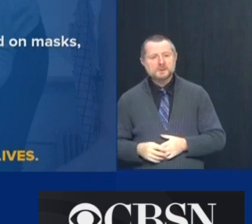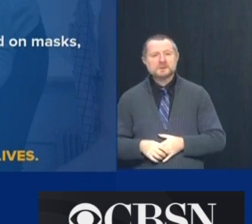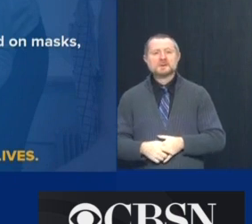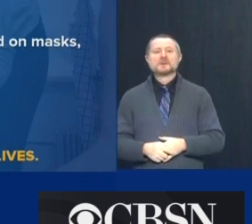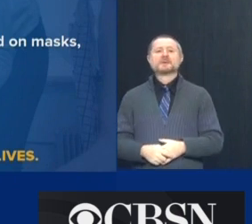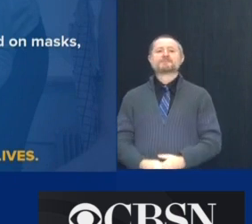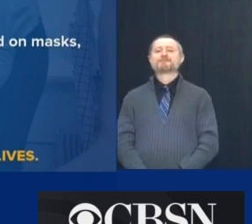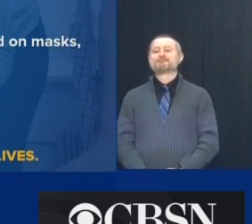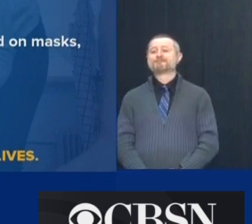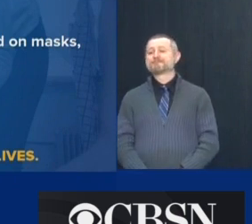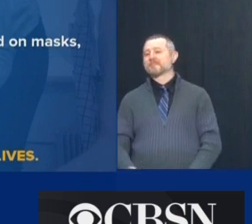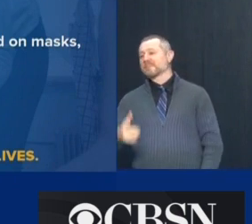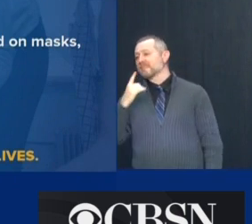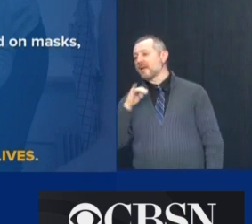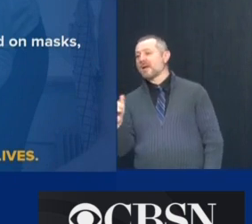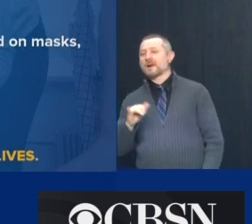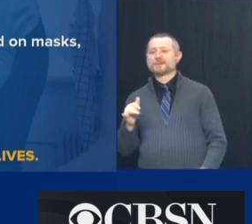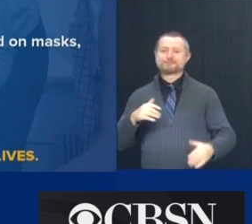not